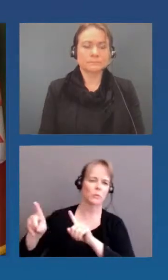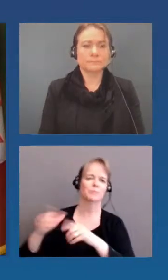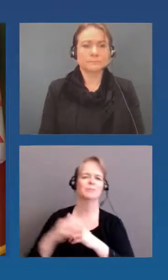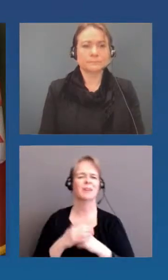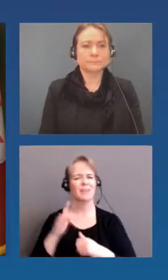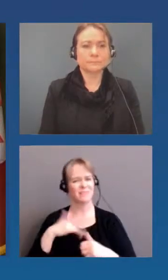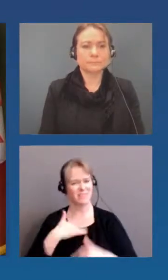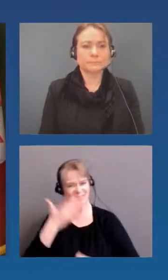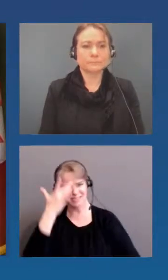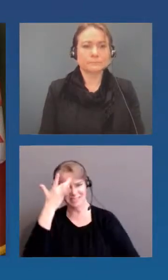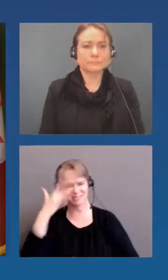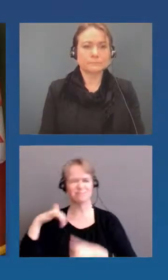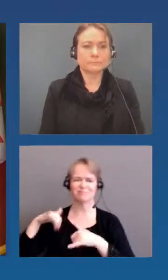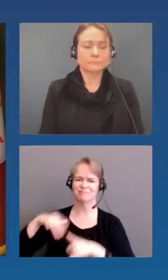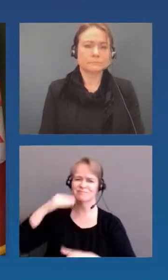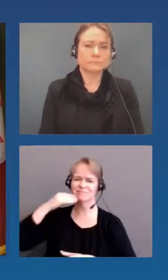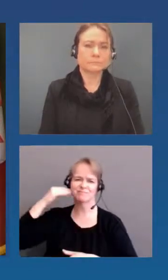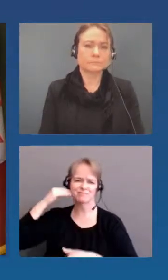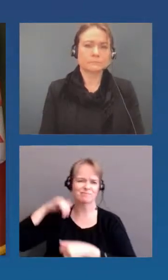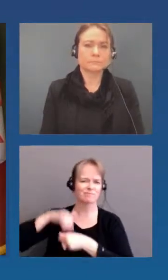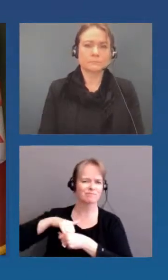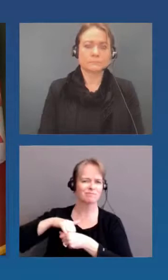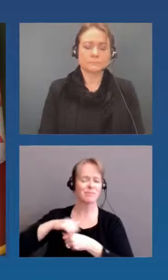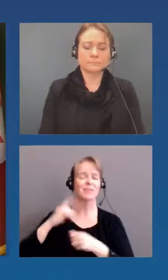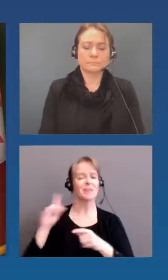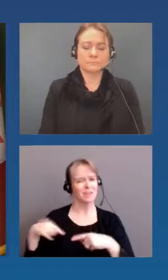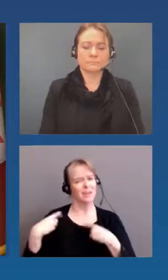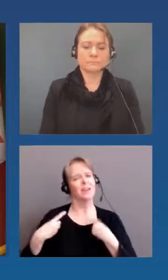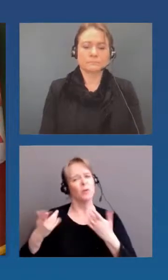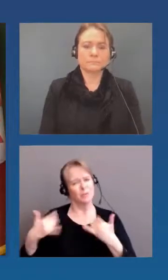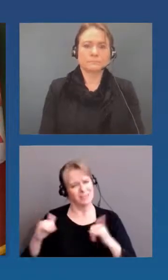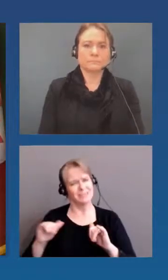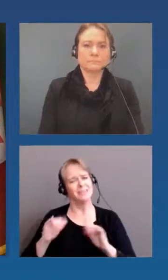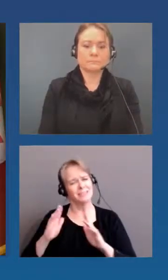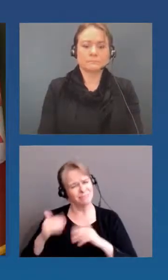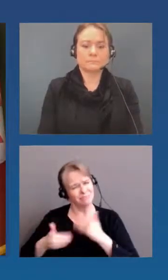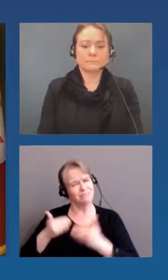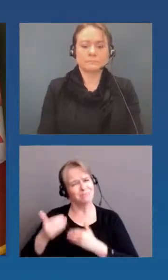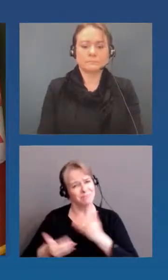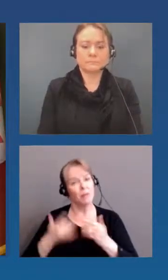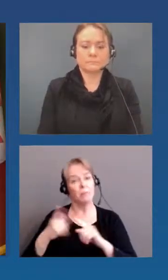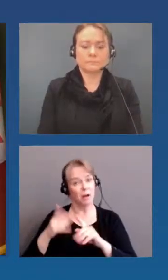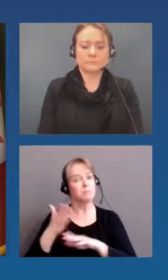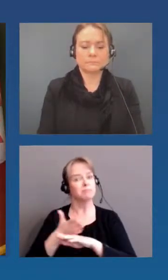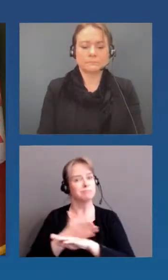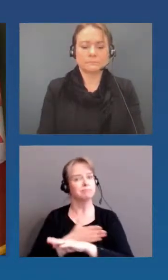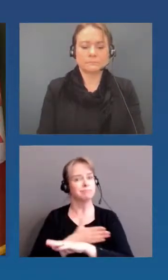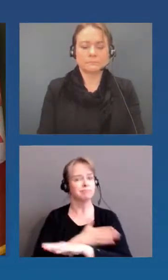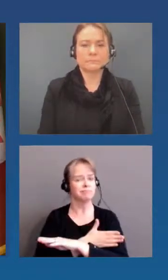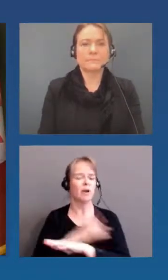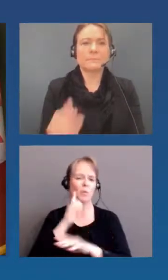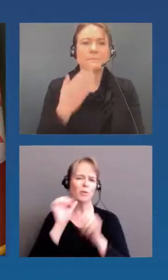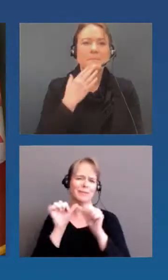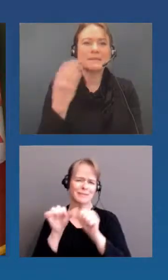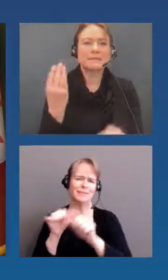through this yet, we are definitely making progress, and we will continue down this path. Thank you very much. Merci